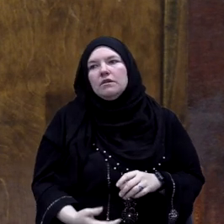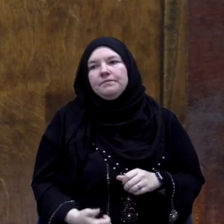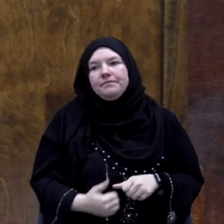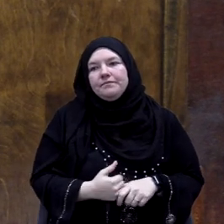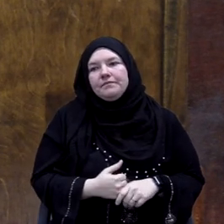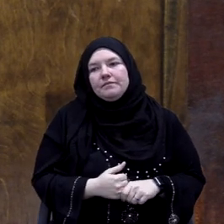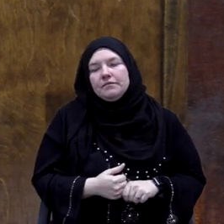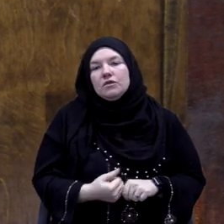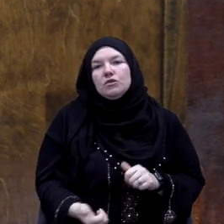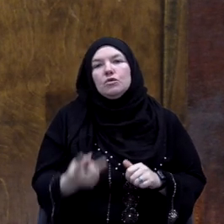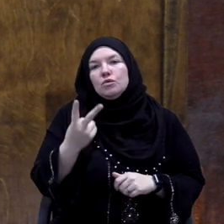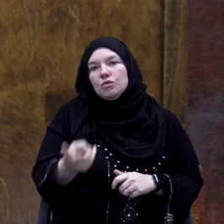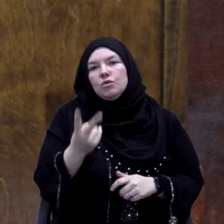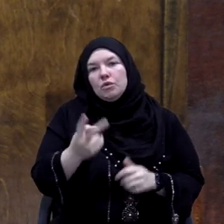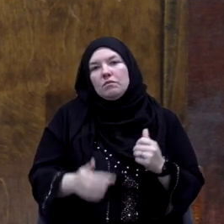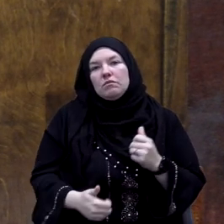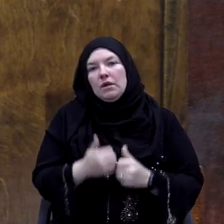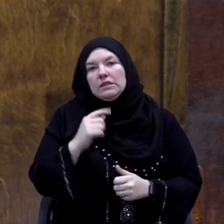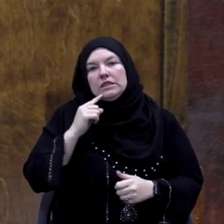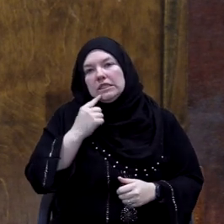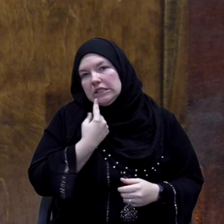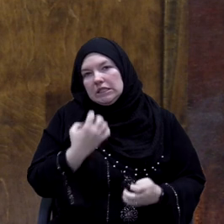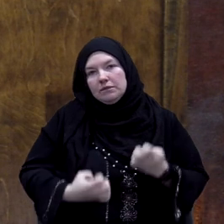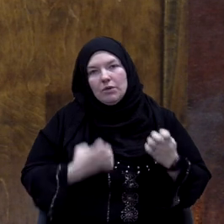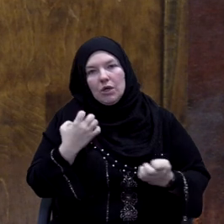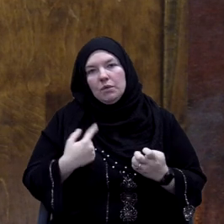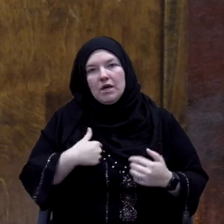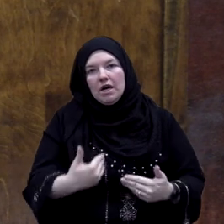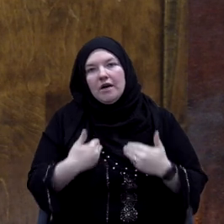troubling emotions that we have in this life,